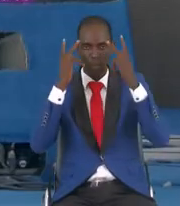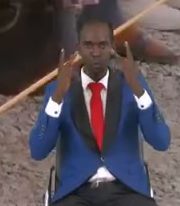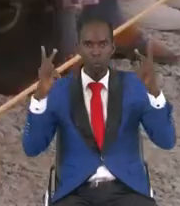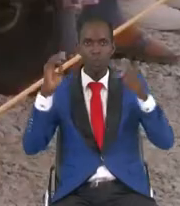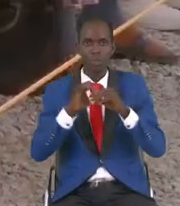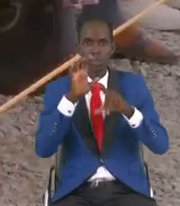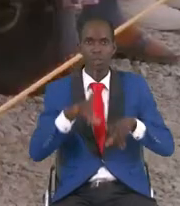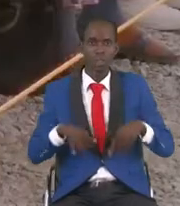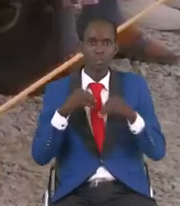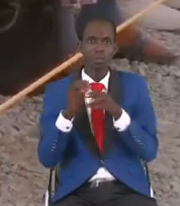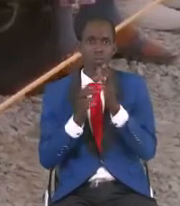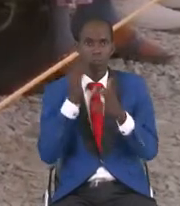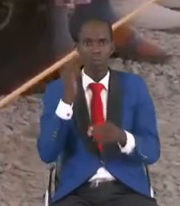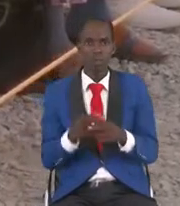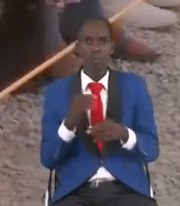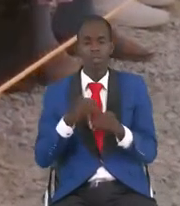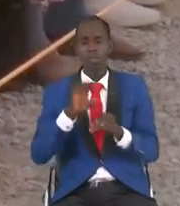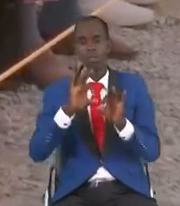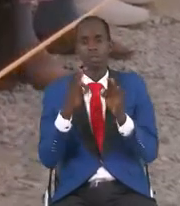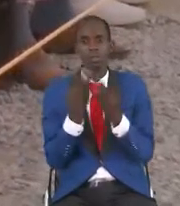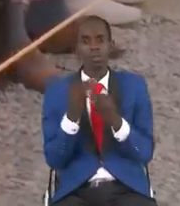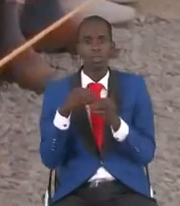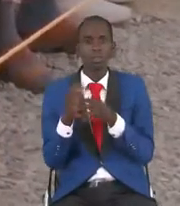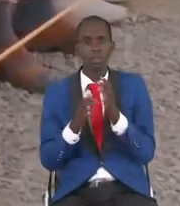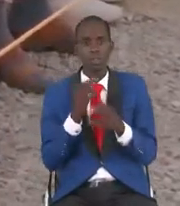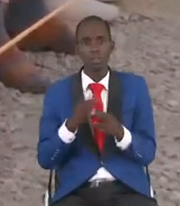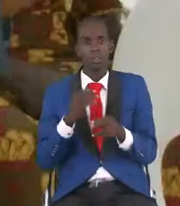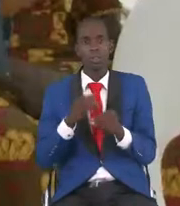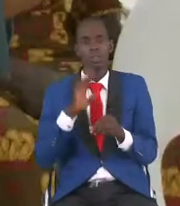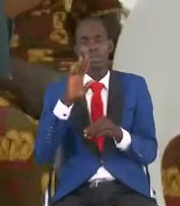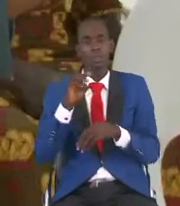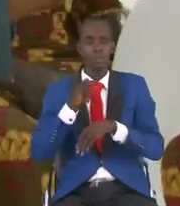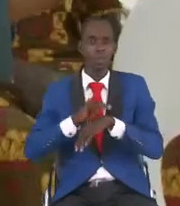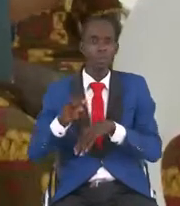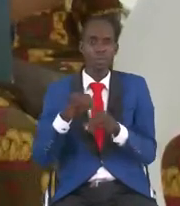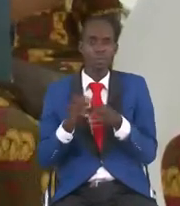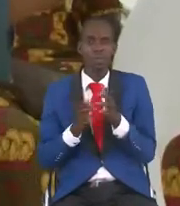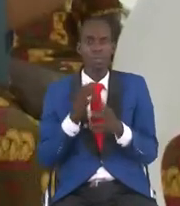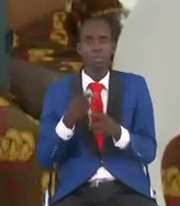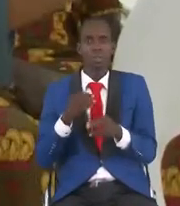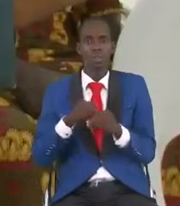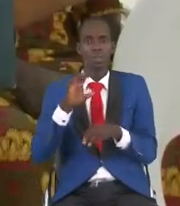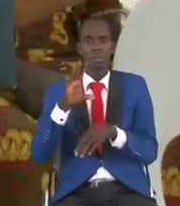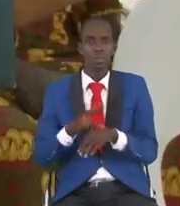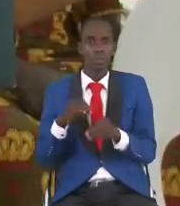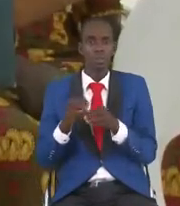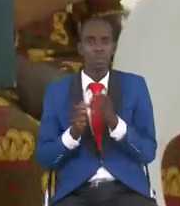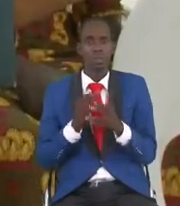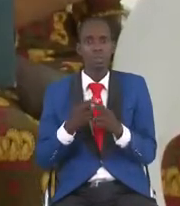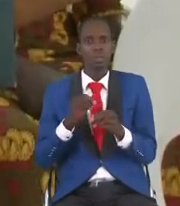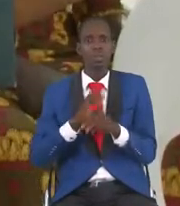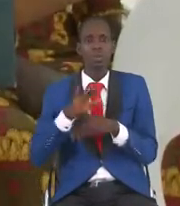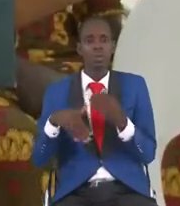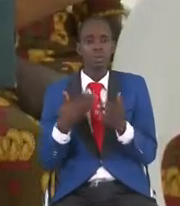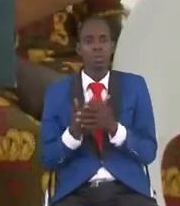life, in your family, in your ministry, in your church, in all your endeavors.